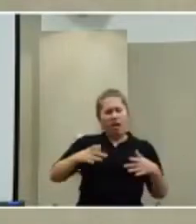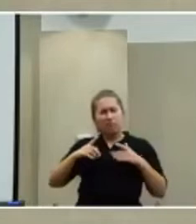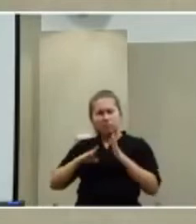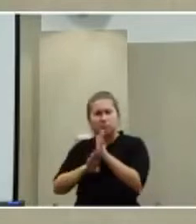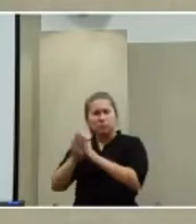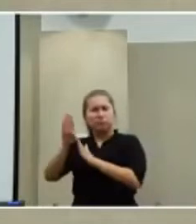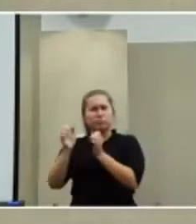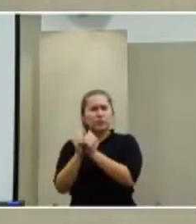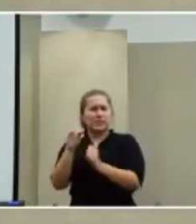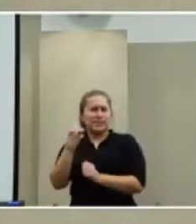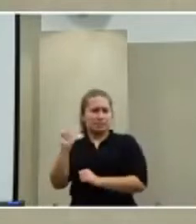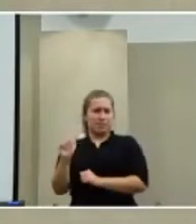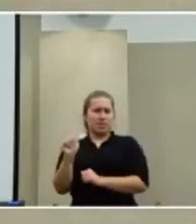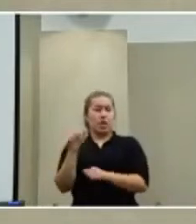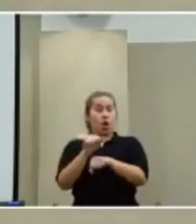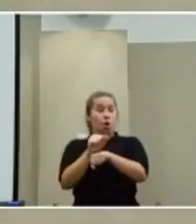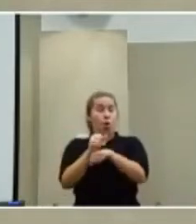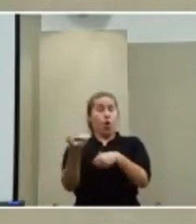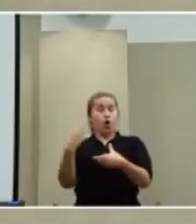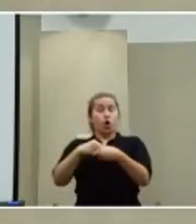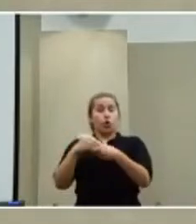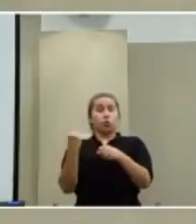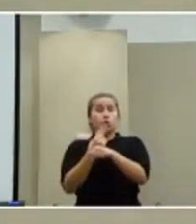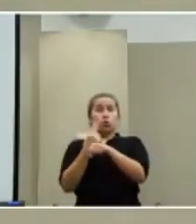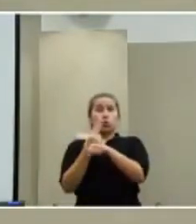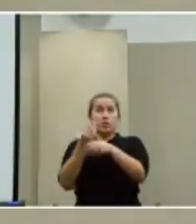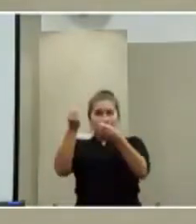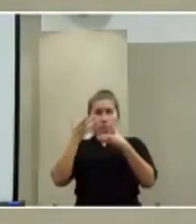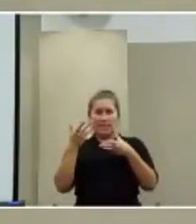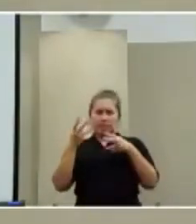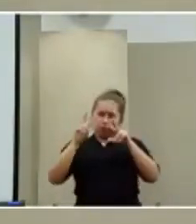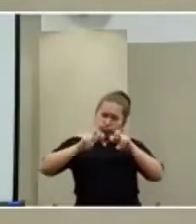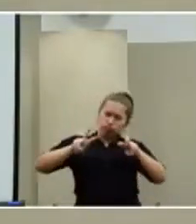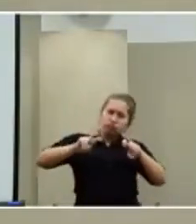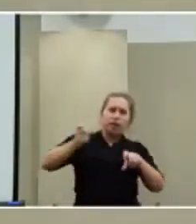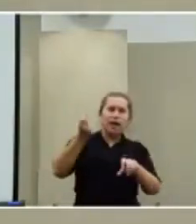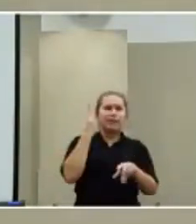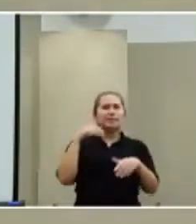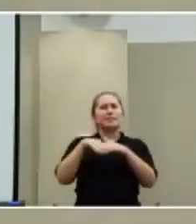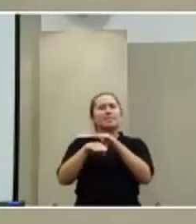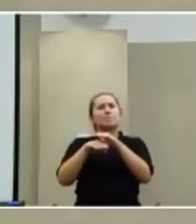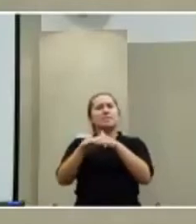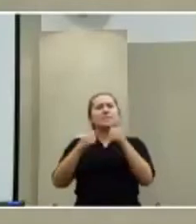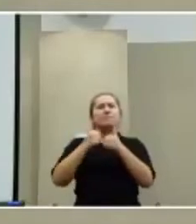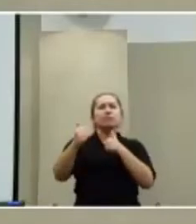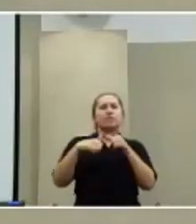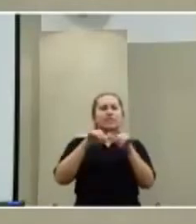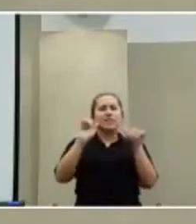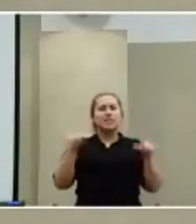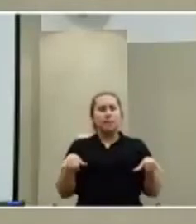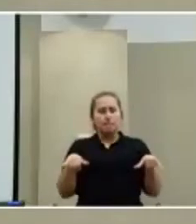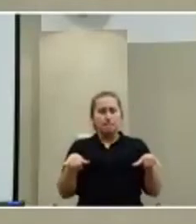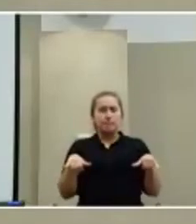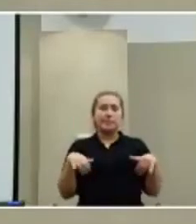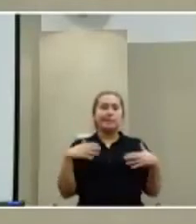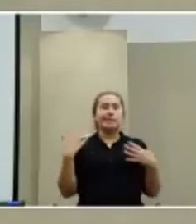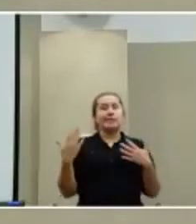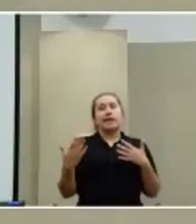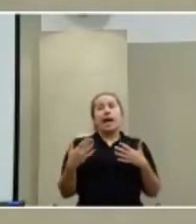work has included using data to examine and understand the accessibility of transit systems,